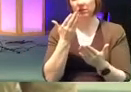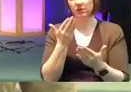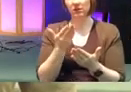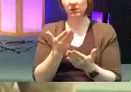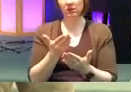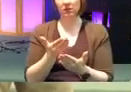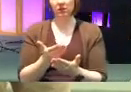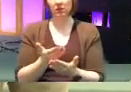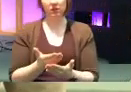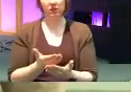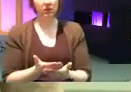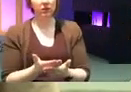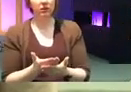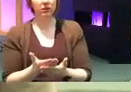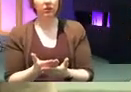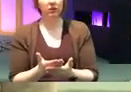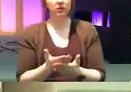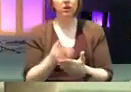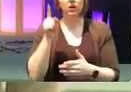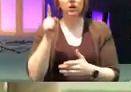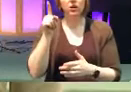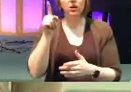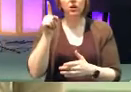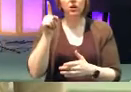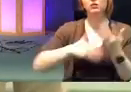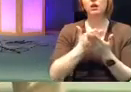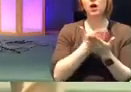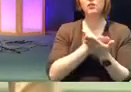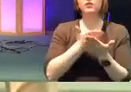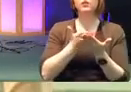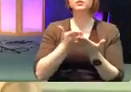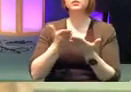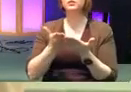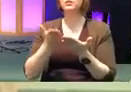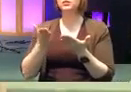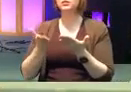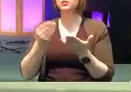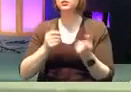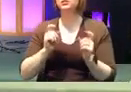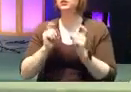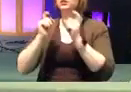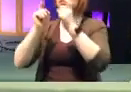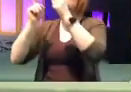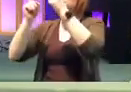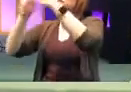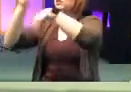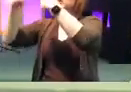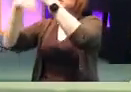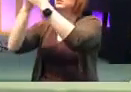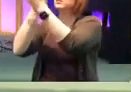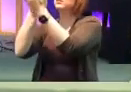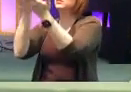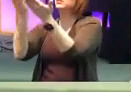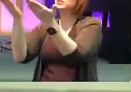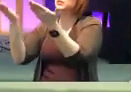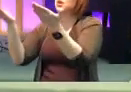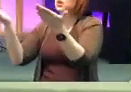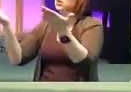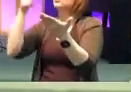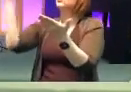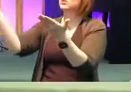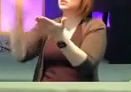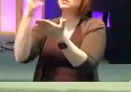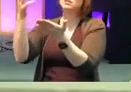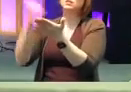all. For from you are all things, and to you are all things.